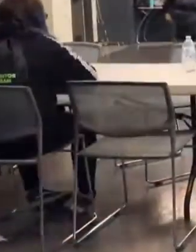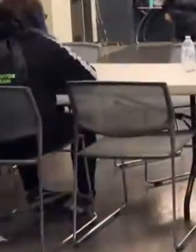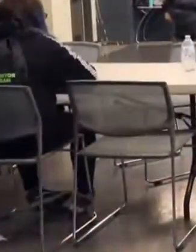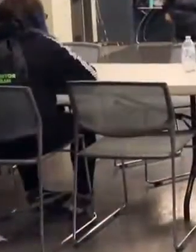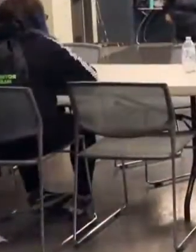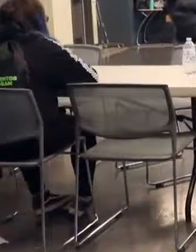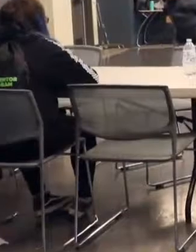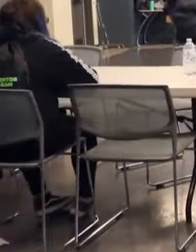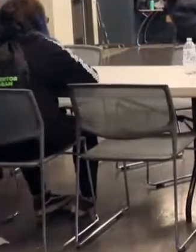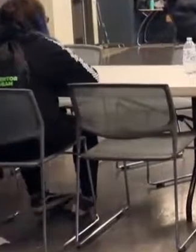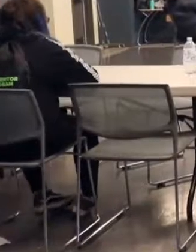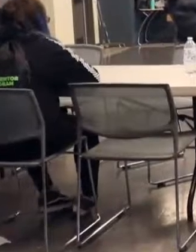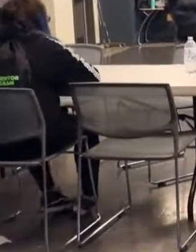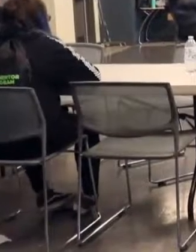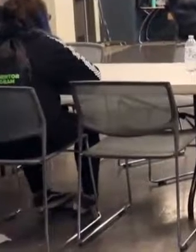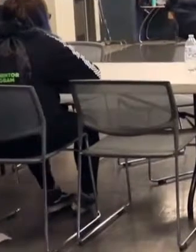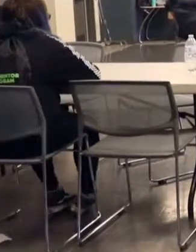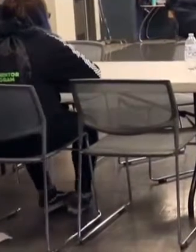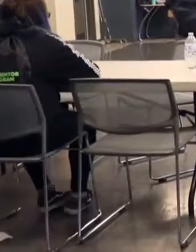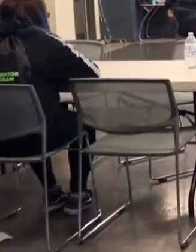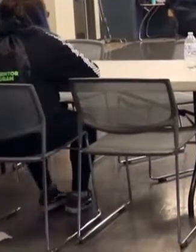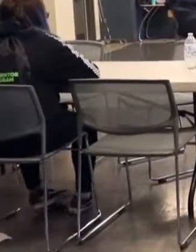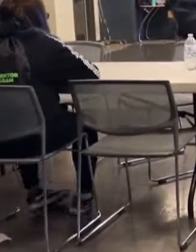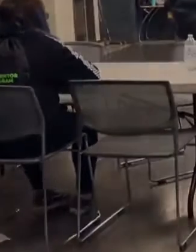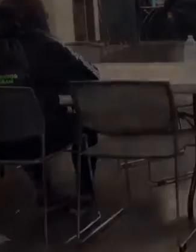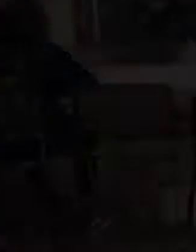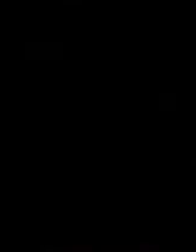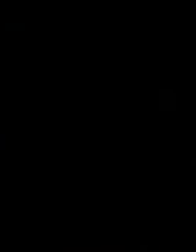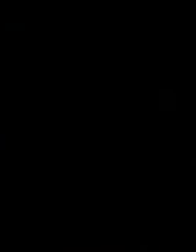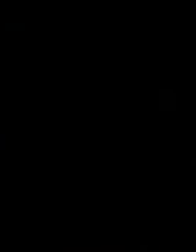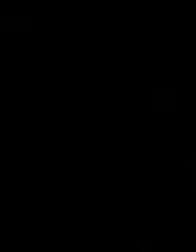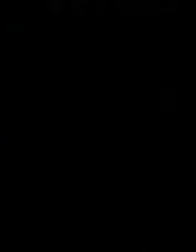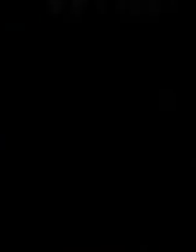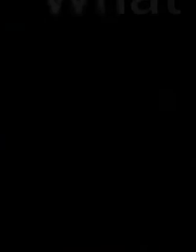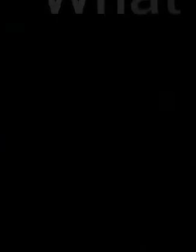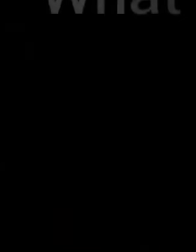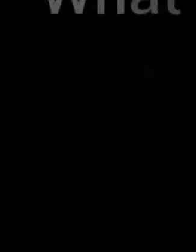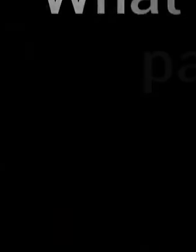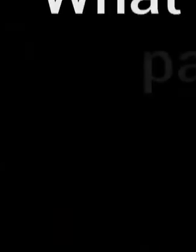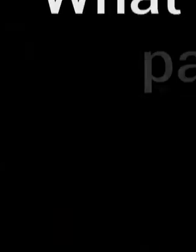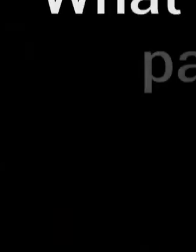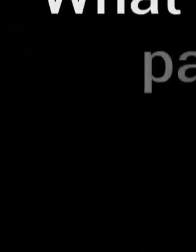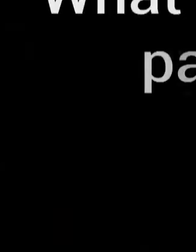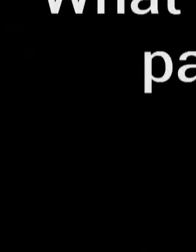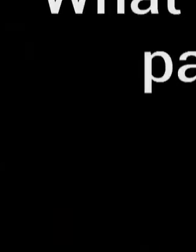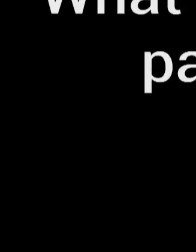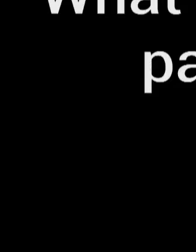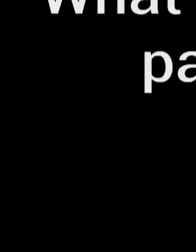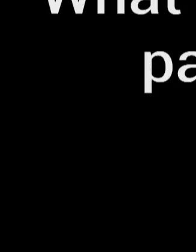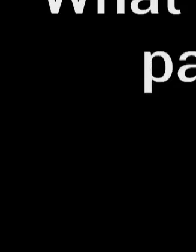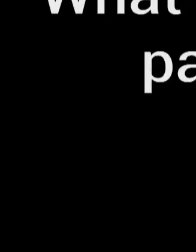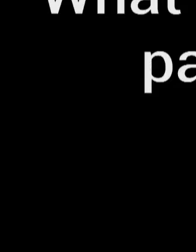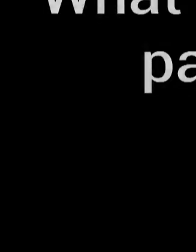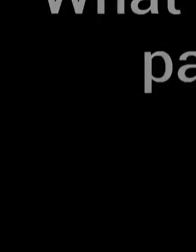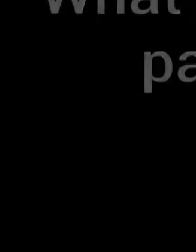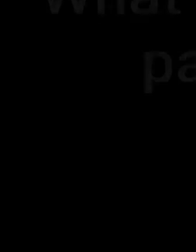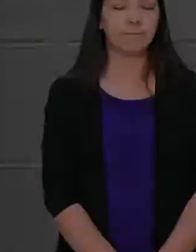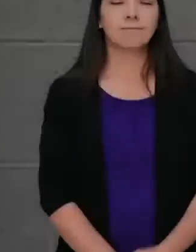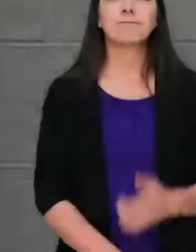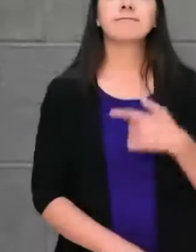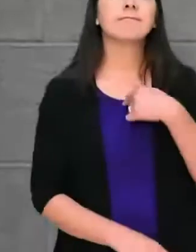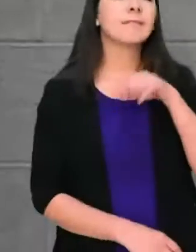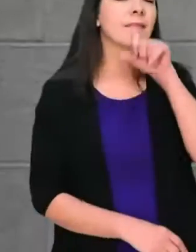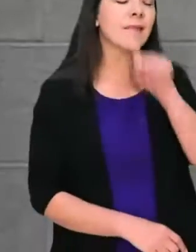From the back of the classroom, one of the parents fingerspells to the teacher at the front of the classroom. Words appear. What was your favorite part of the